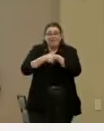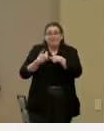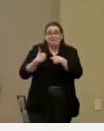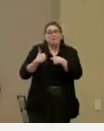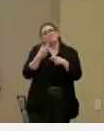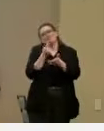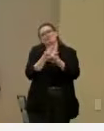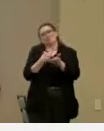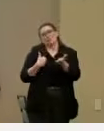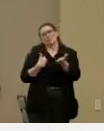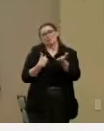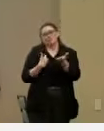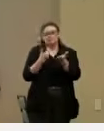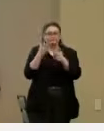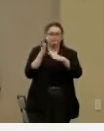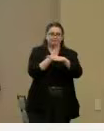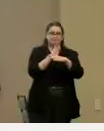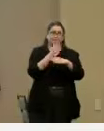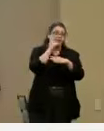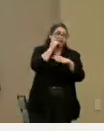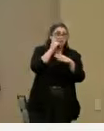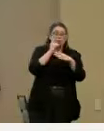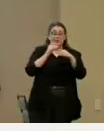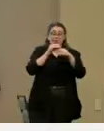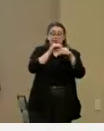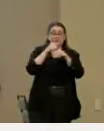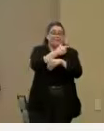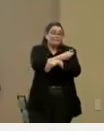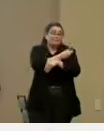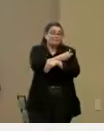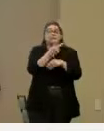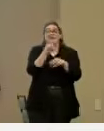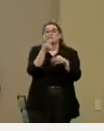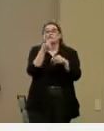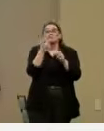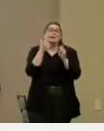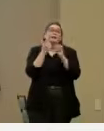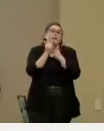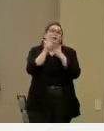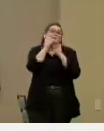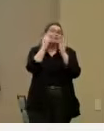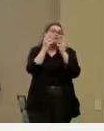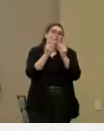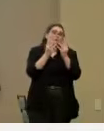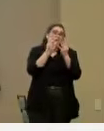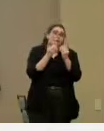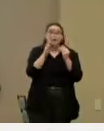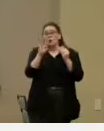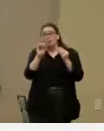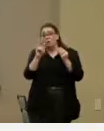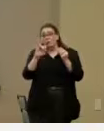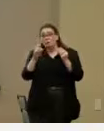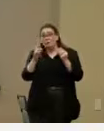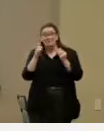treatments. Anything from dermal fillers, injectables can help sort of soften. Even Botox can